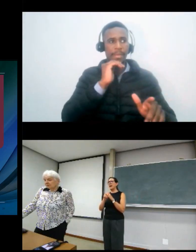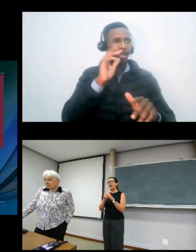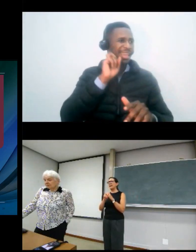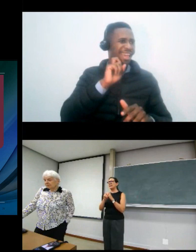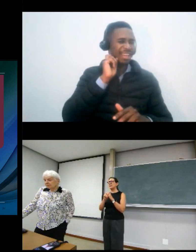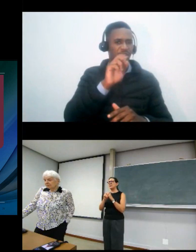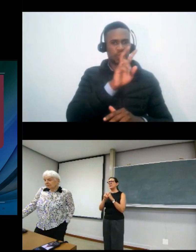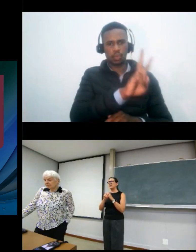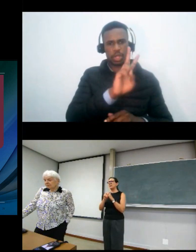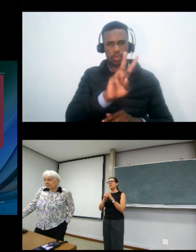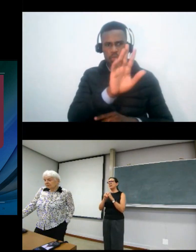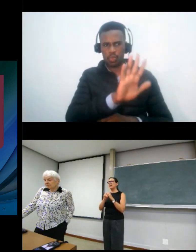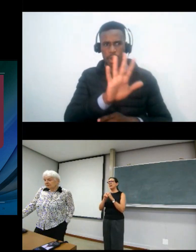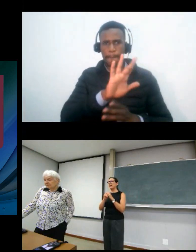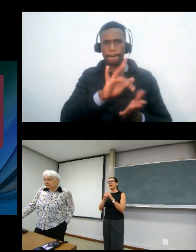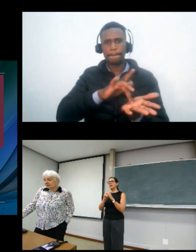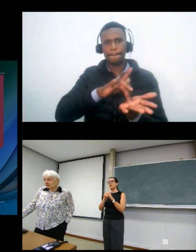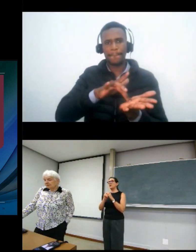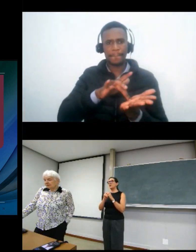And